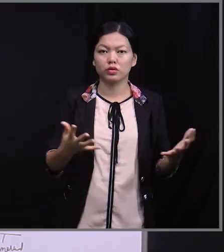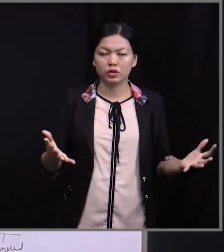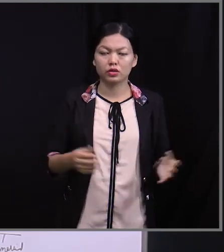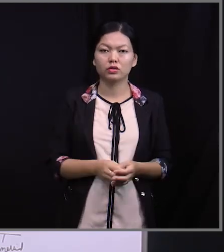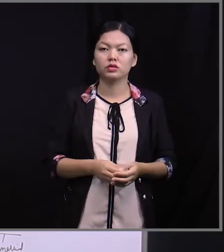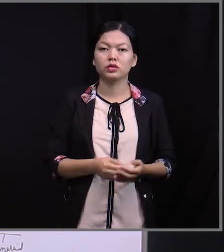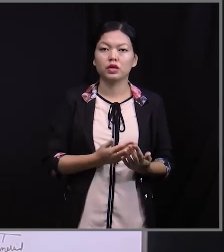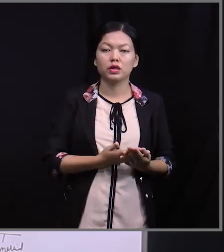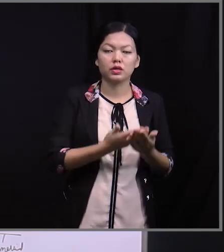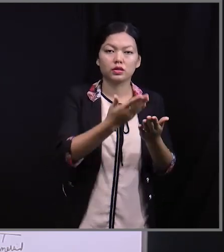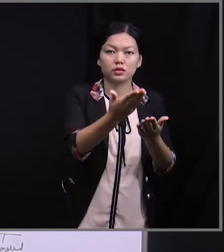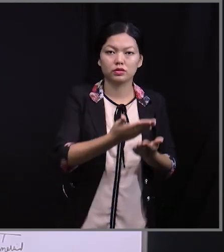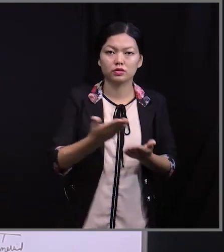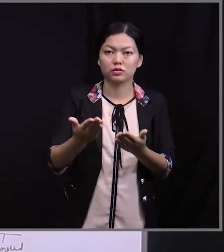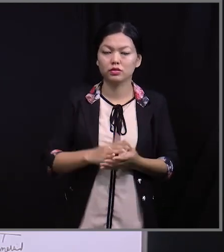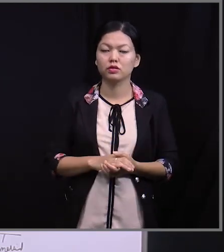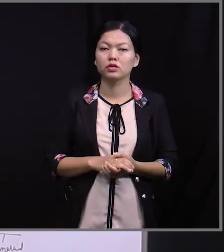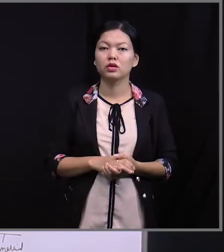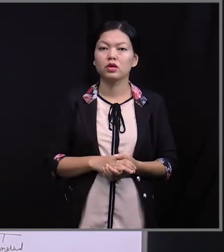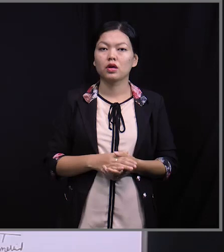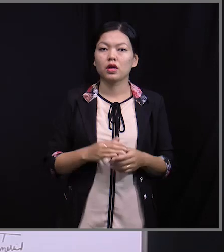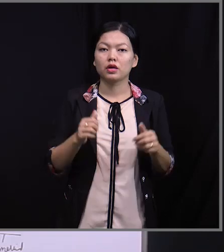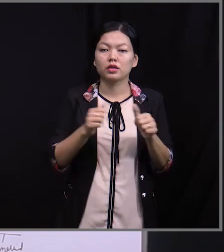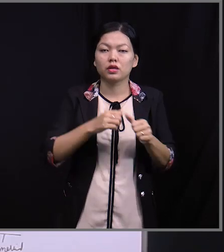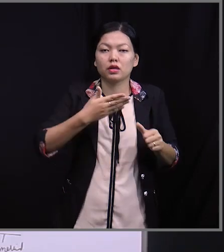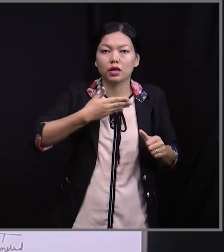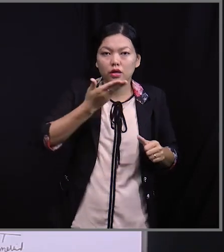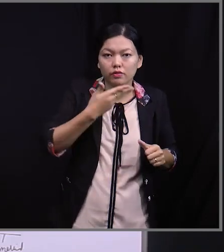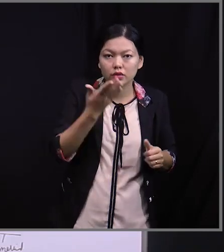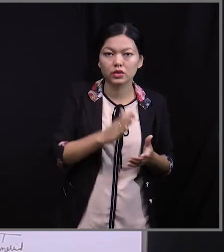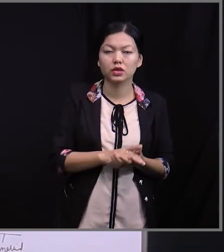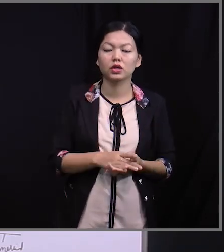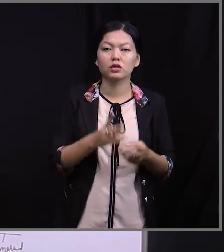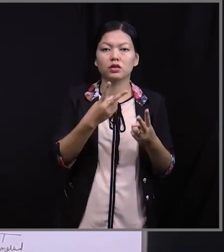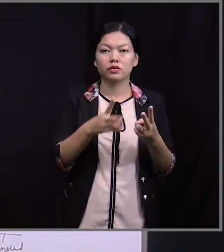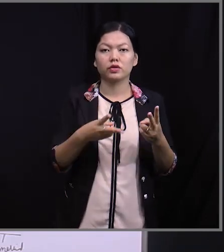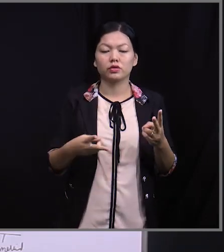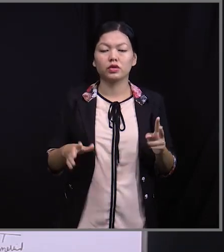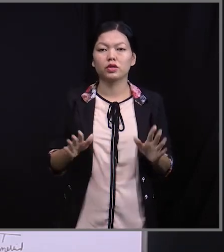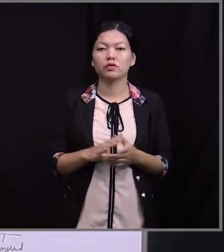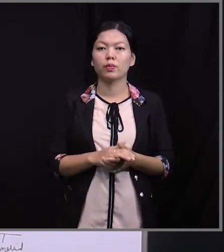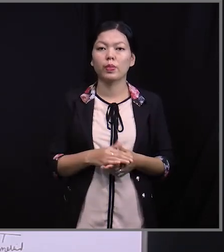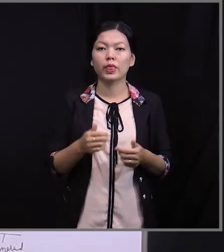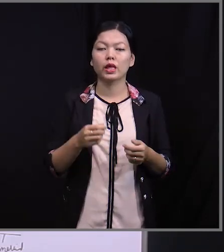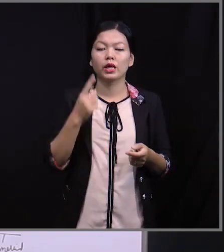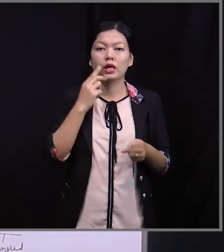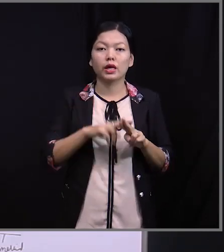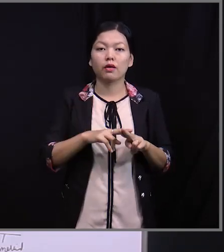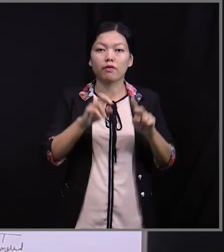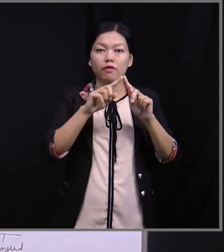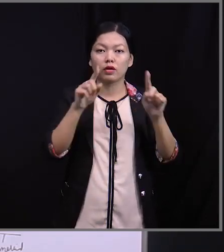services, and also ancillary and advisory activities. If the enterprise is small, just a single person might